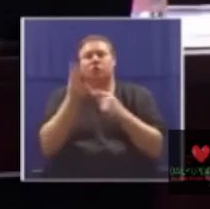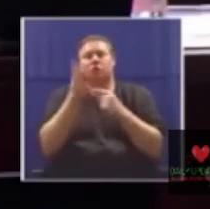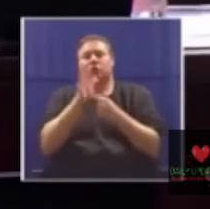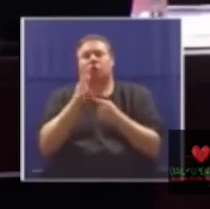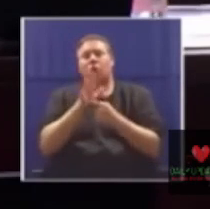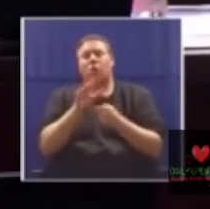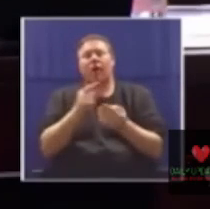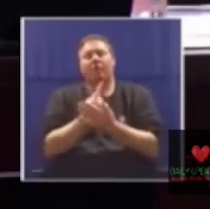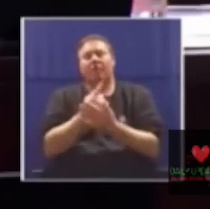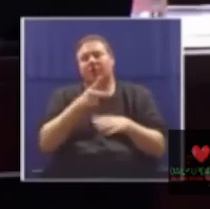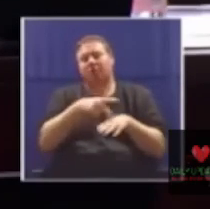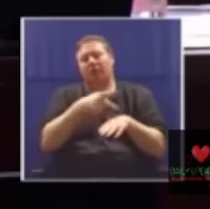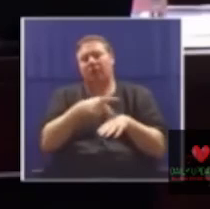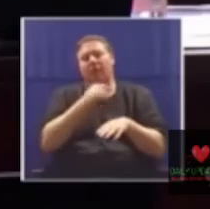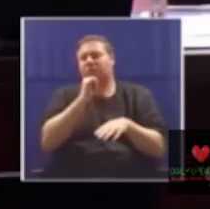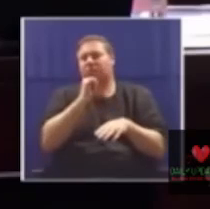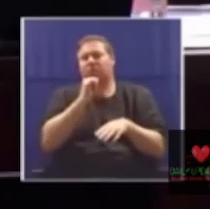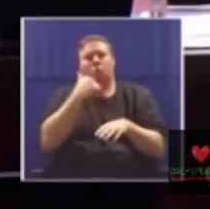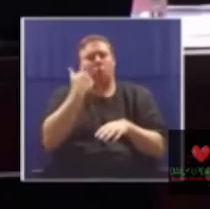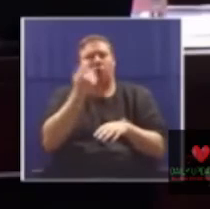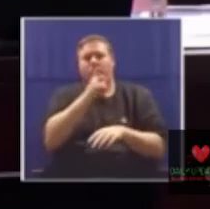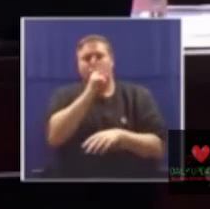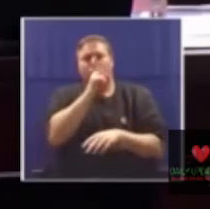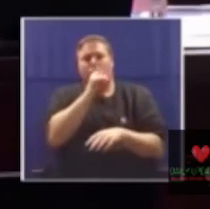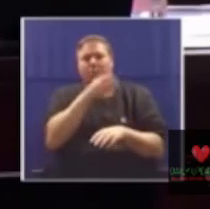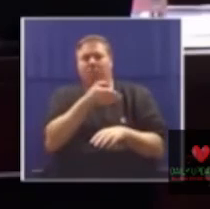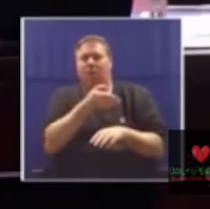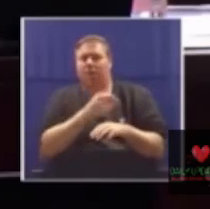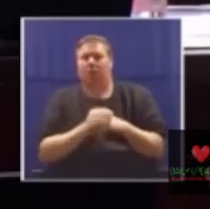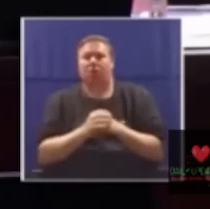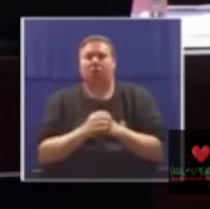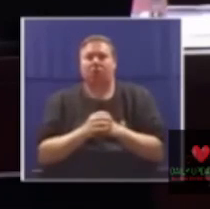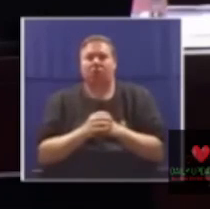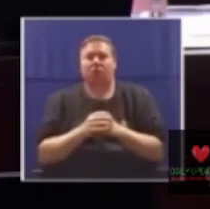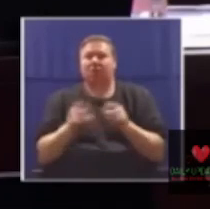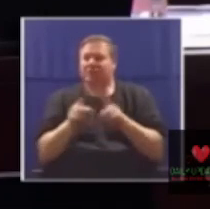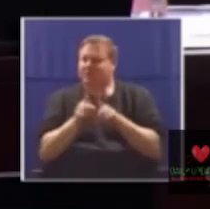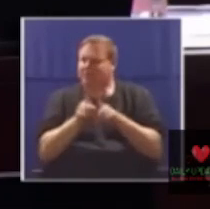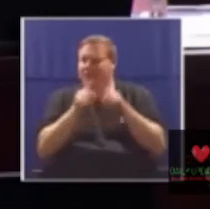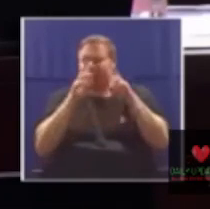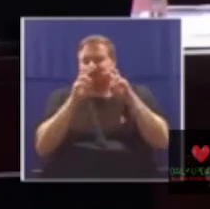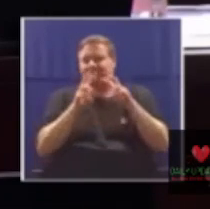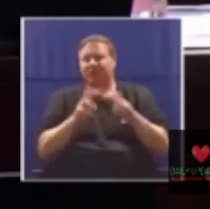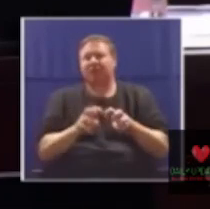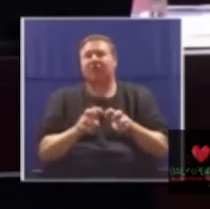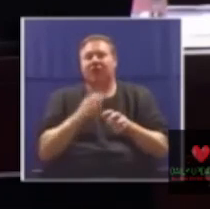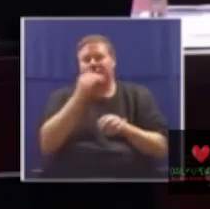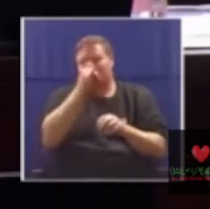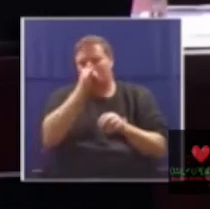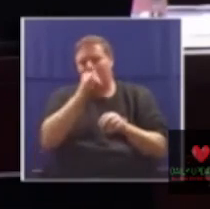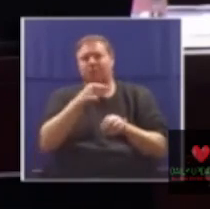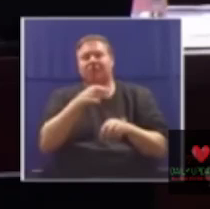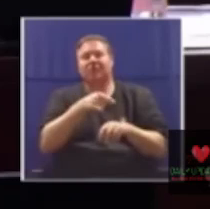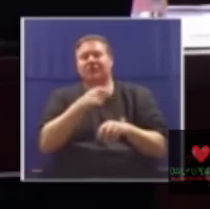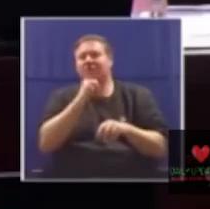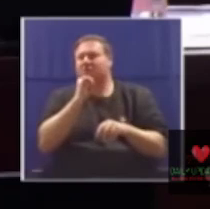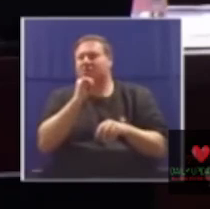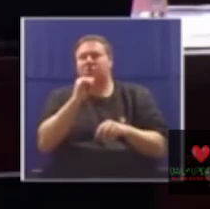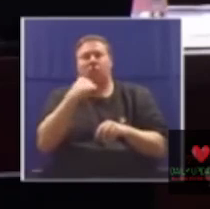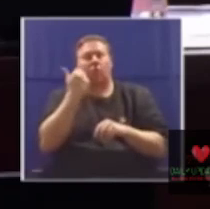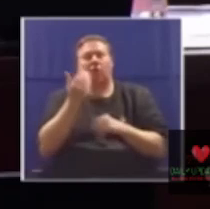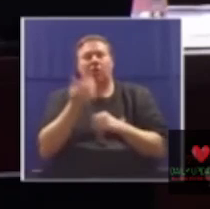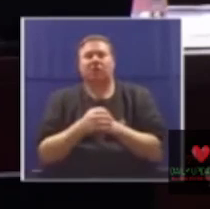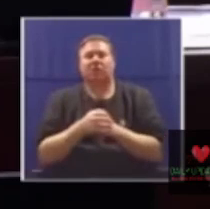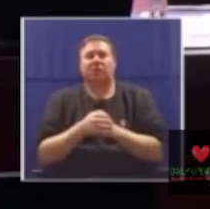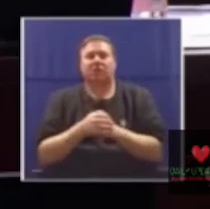in Phala-Phala. And that there was a deliberate intention not to investigate the commission of those crimes. And that the request